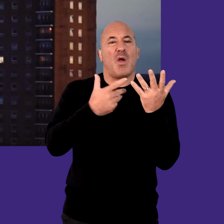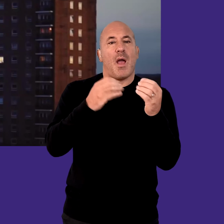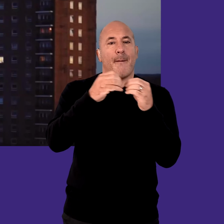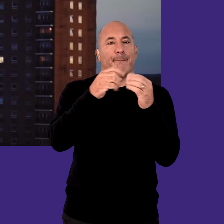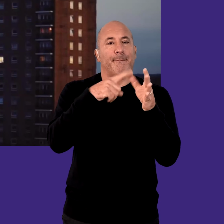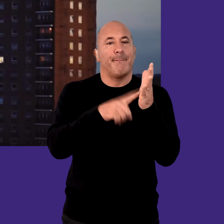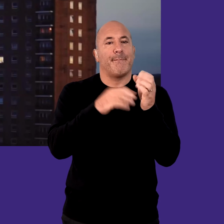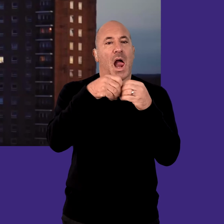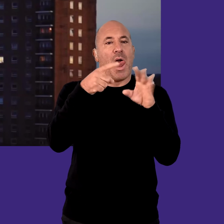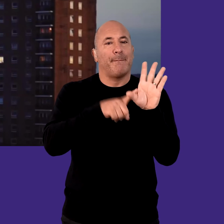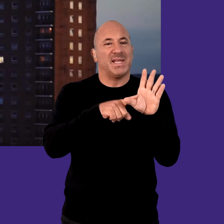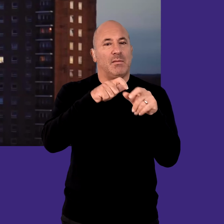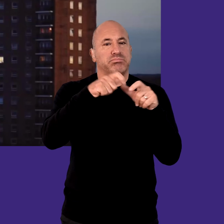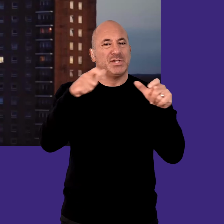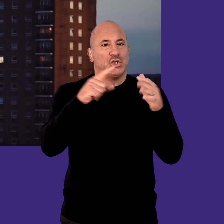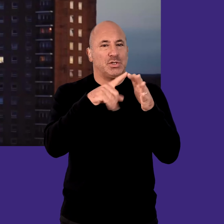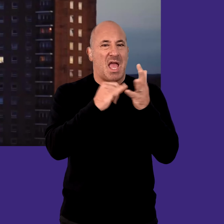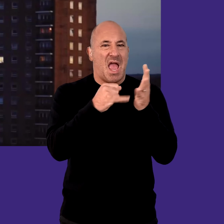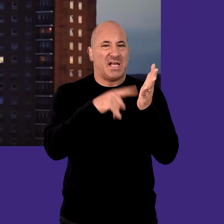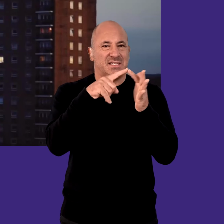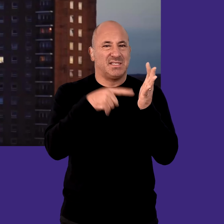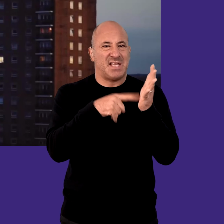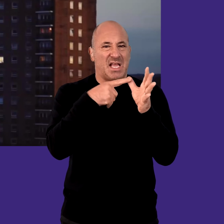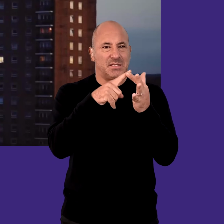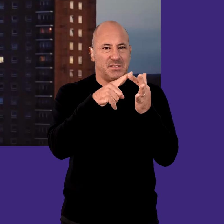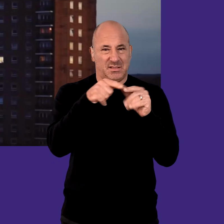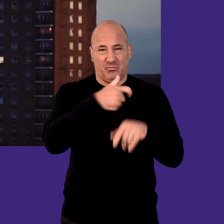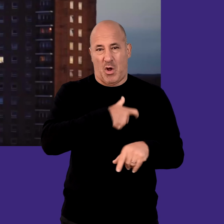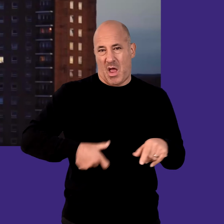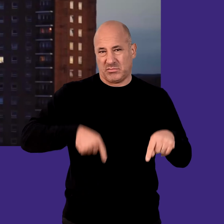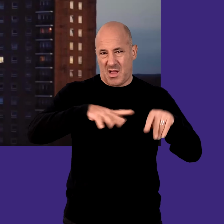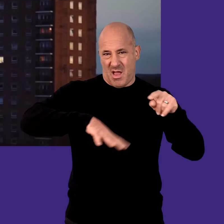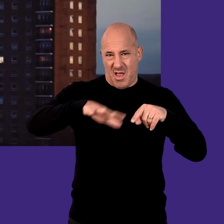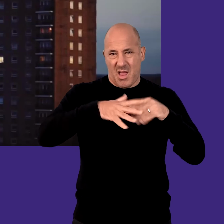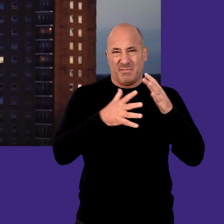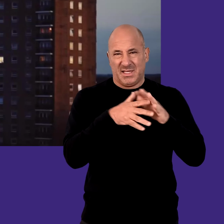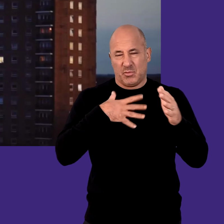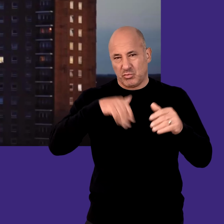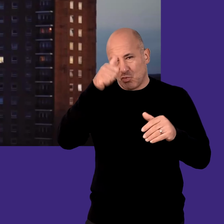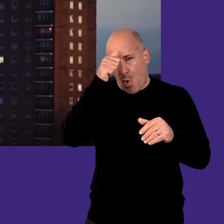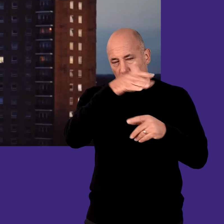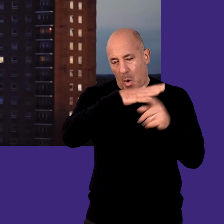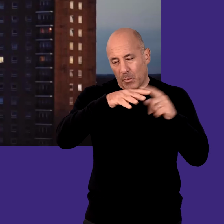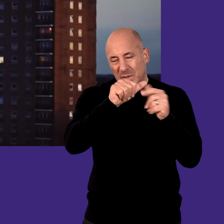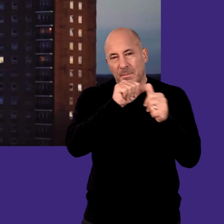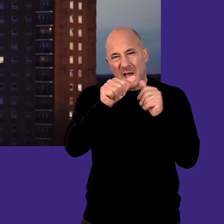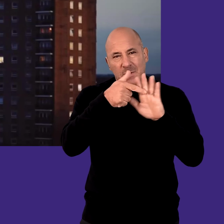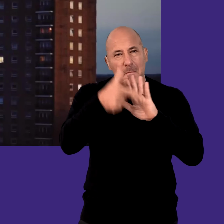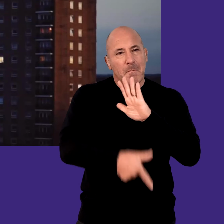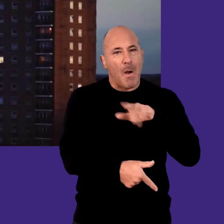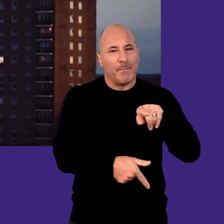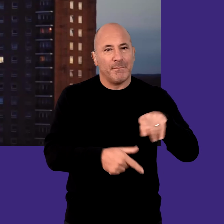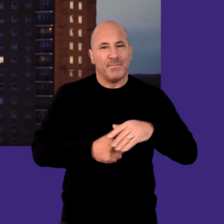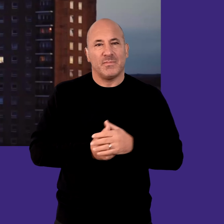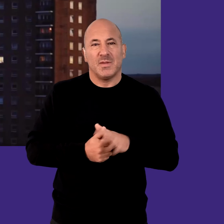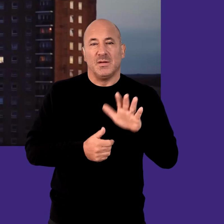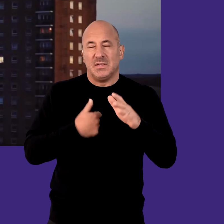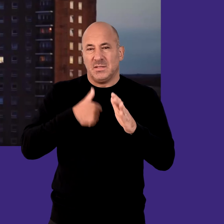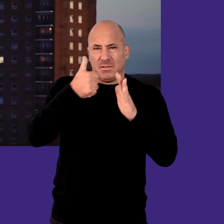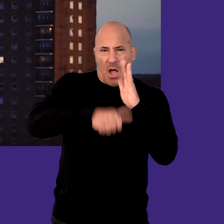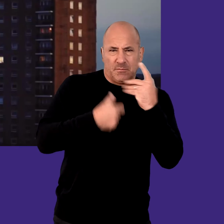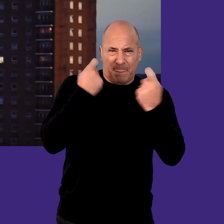years artist in residence programme within the Bawlby Bridge estate here in Doncaster, as a means to get to know the community on a deeper